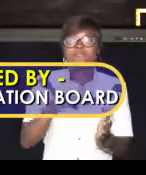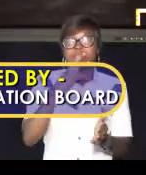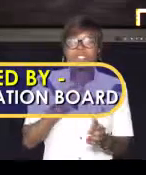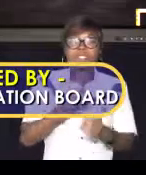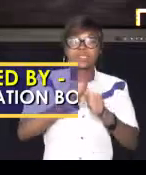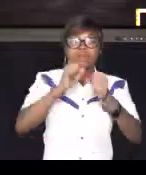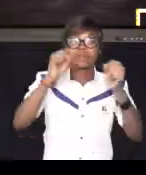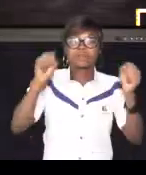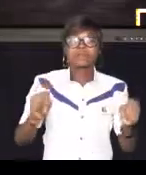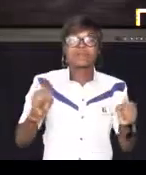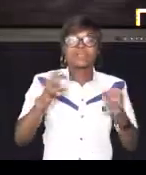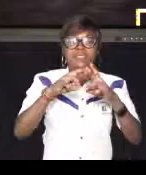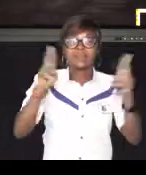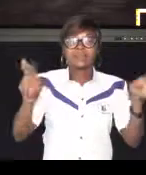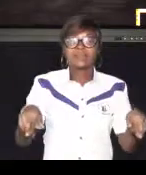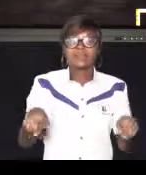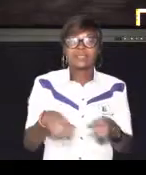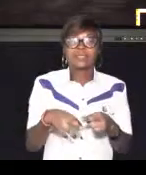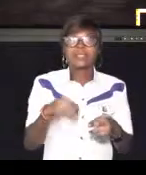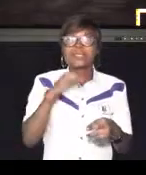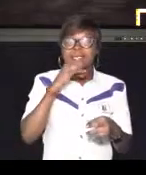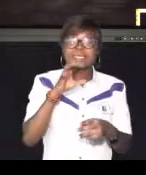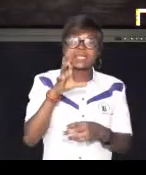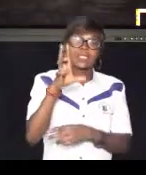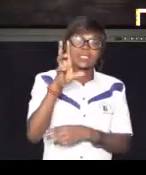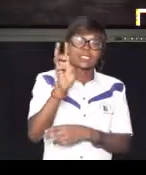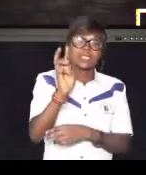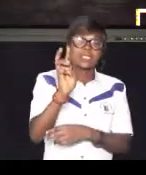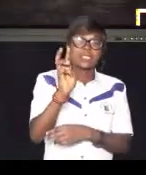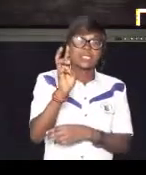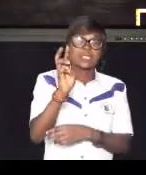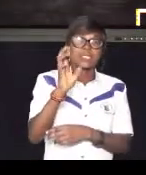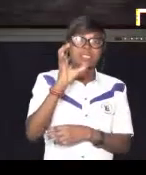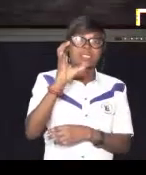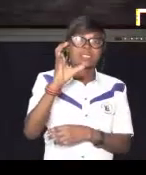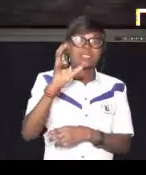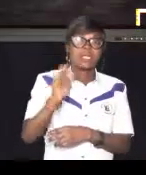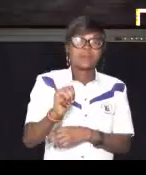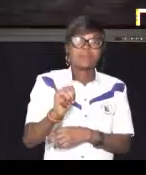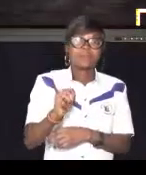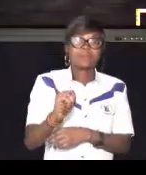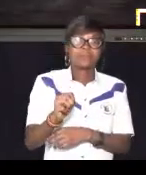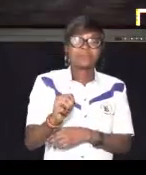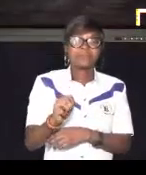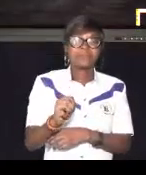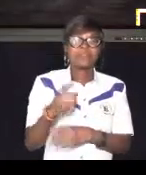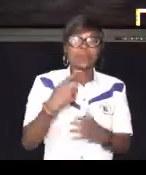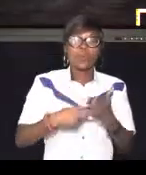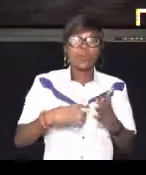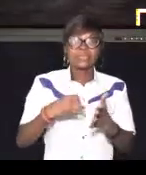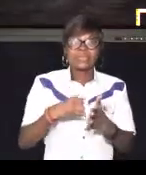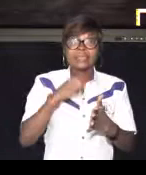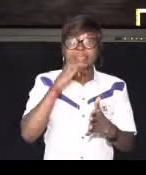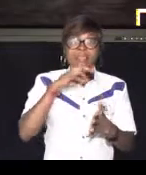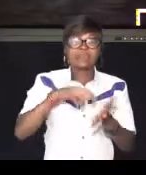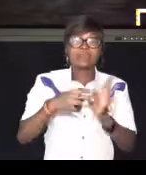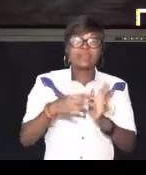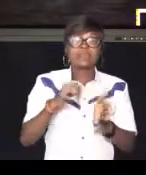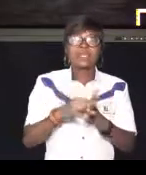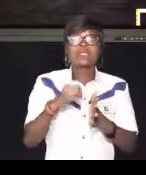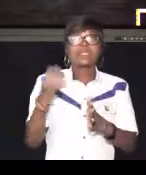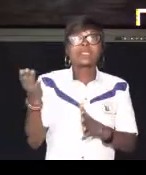5 centimeters, but the breadth is 6 centimeters. So what is the area? Well, of course, what this means is that there are